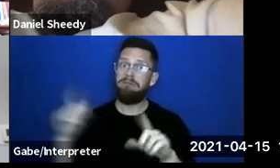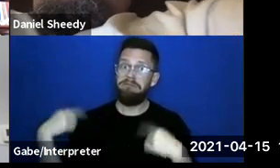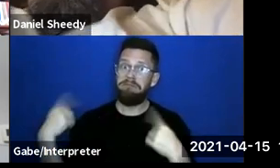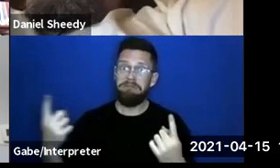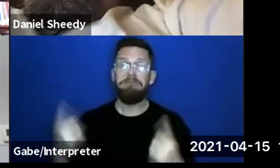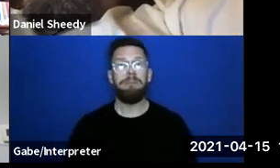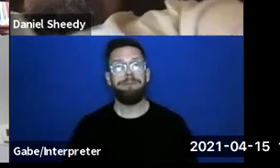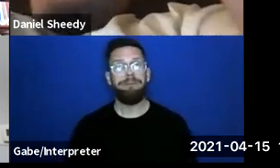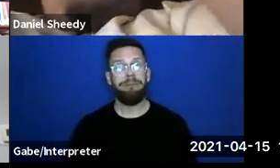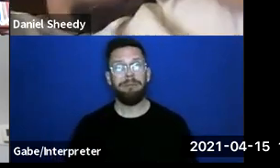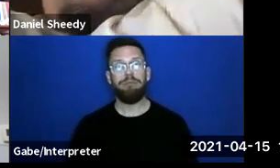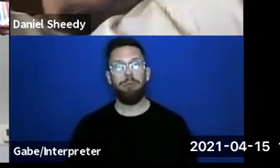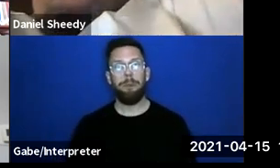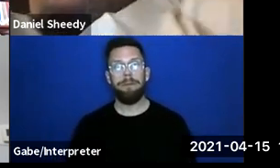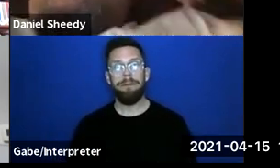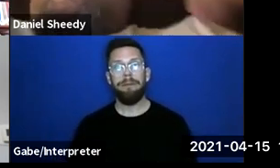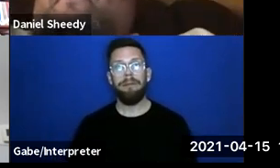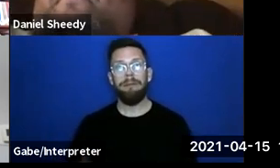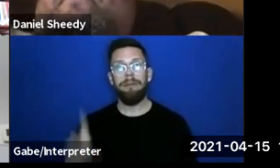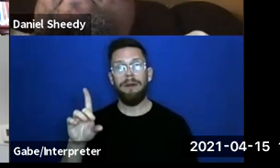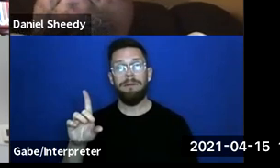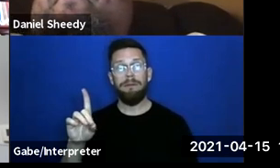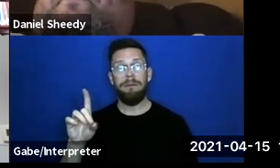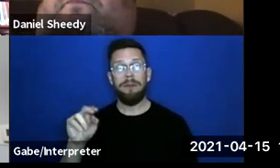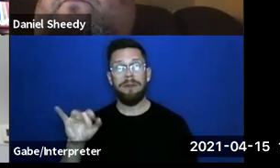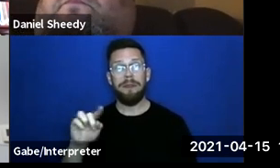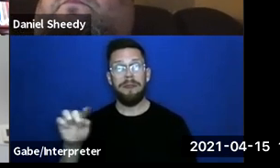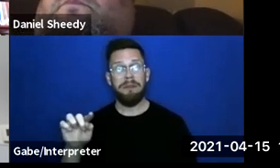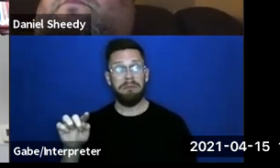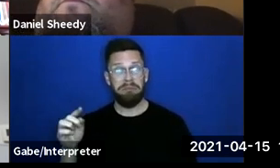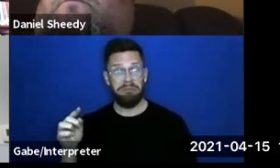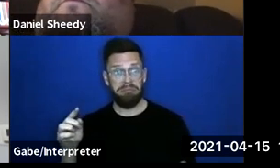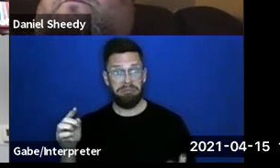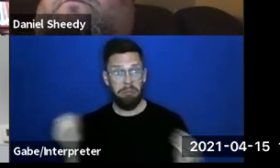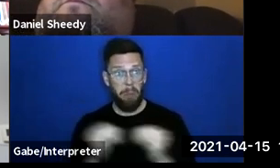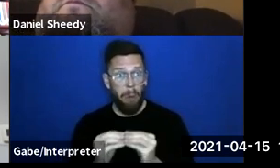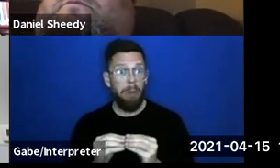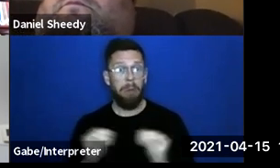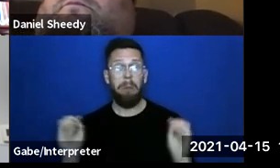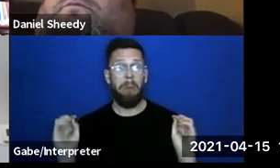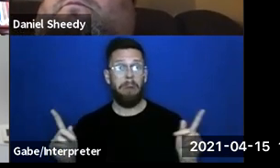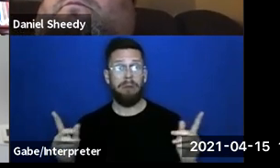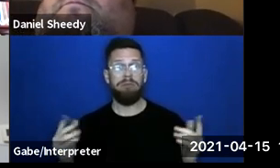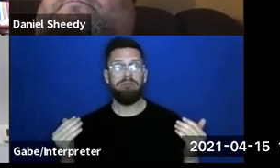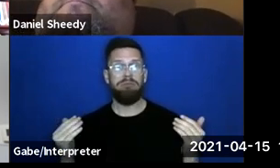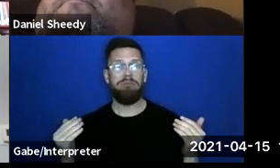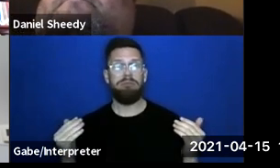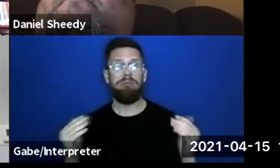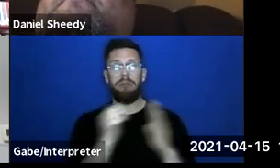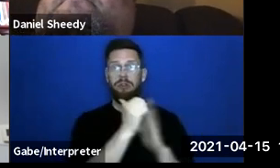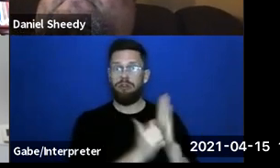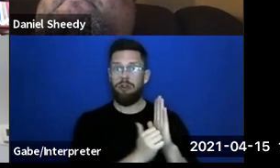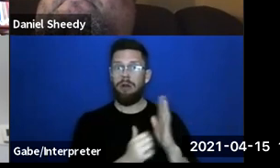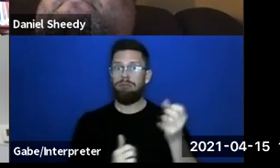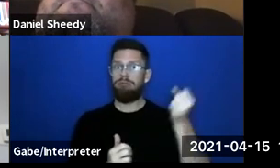ma'am. Anything further? No? Okay, before we move on in the agenda, I'm gonna sidetrack us